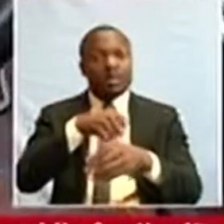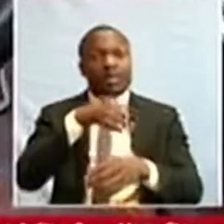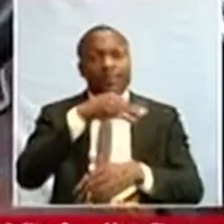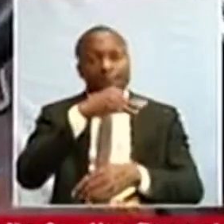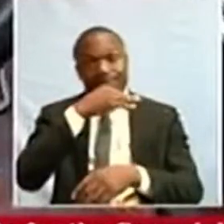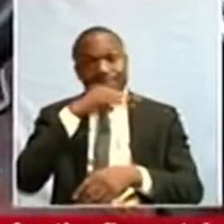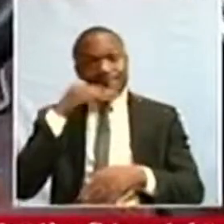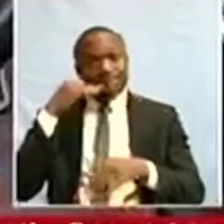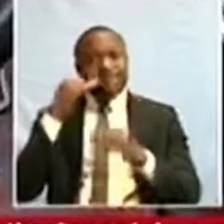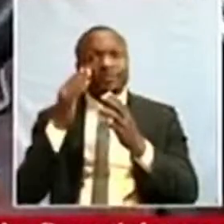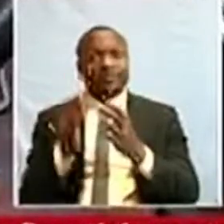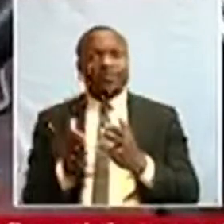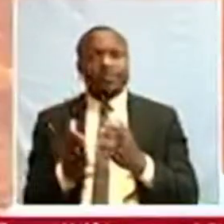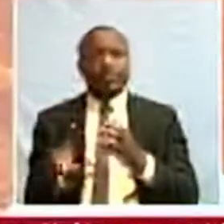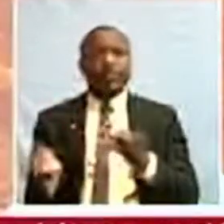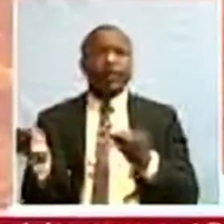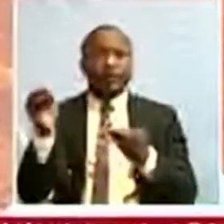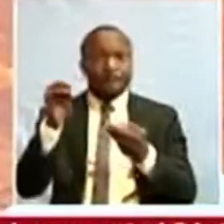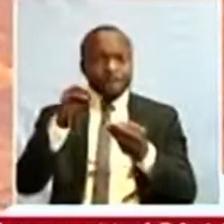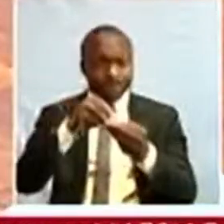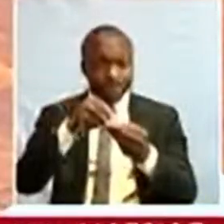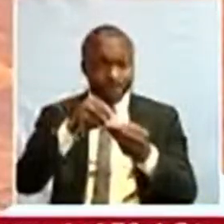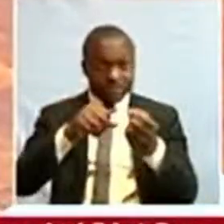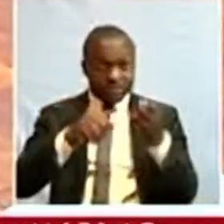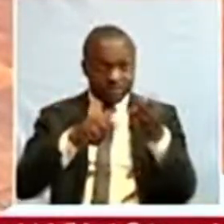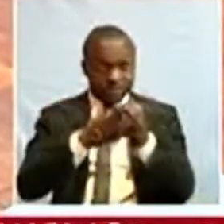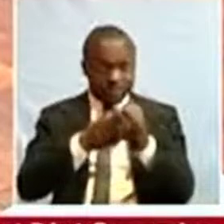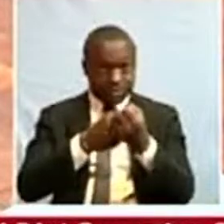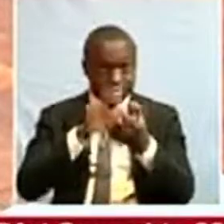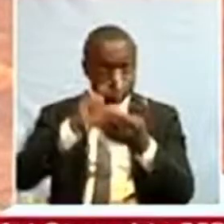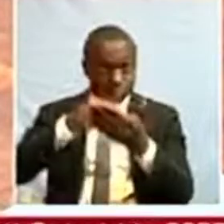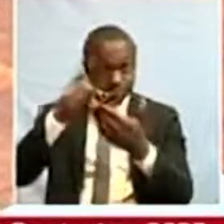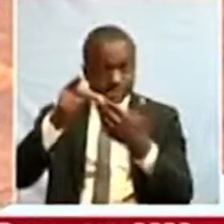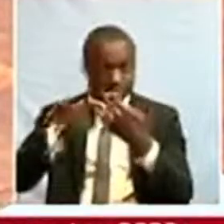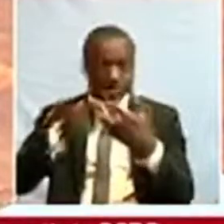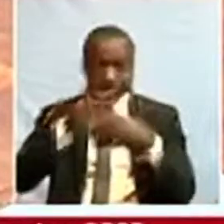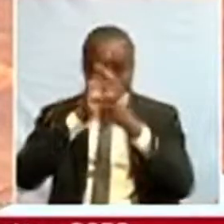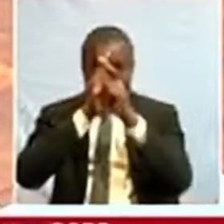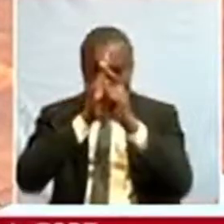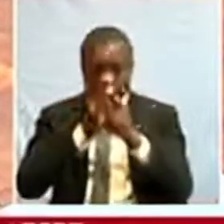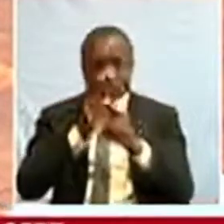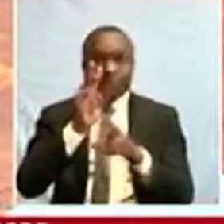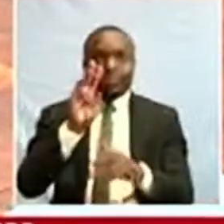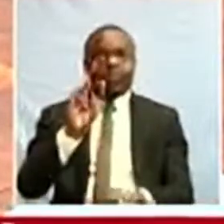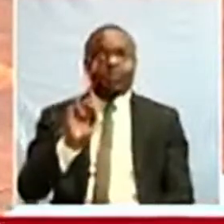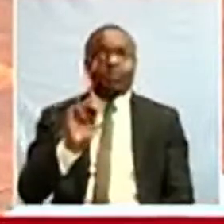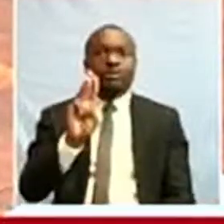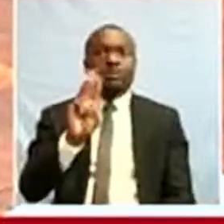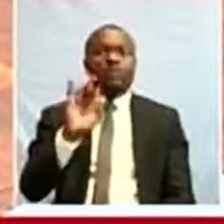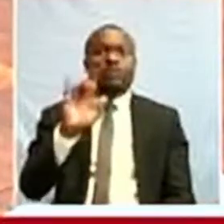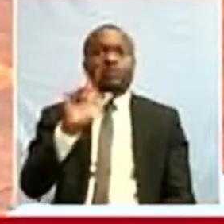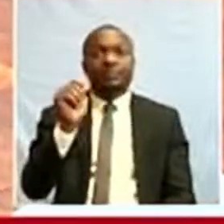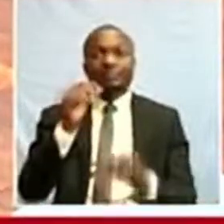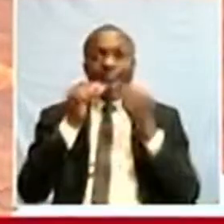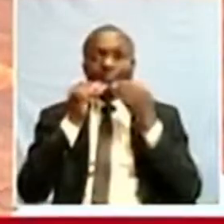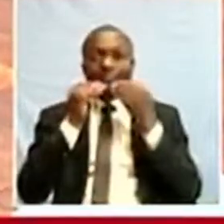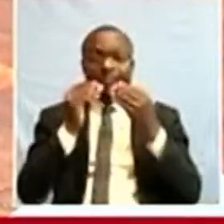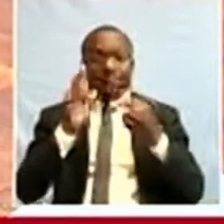program beneficiaries into FISIP program. Honorable Mwila can proceed. Thank you,